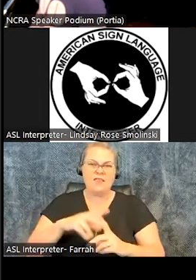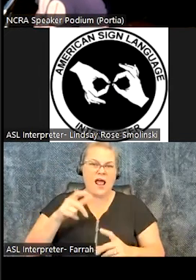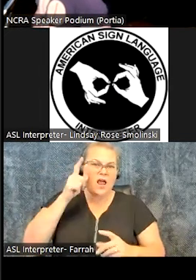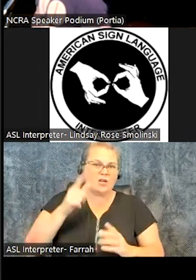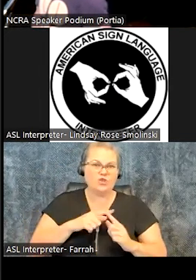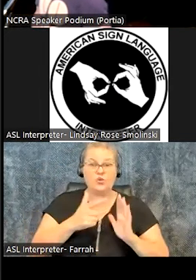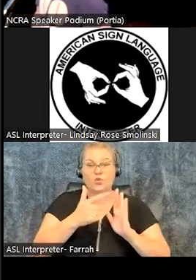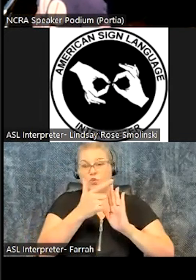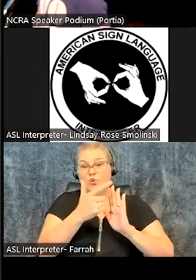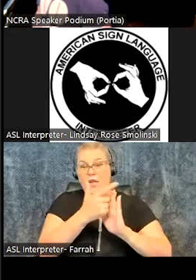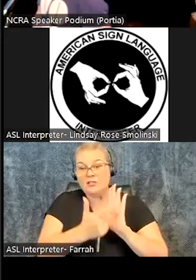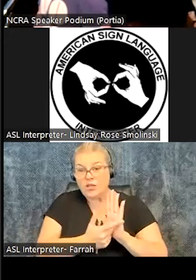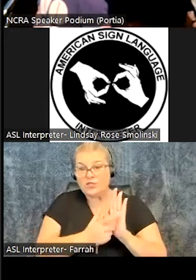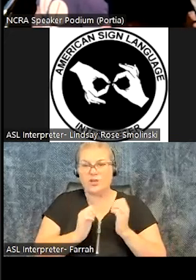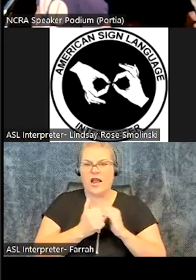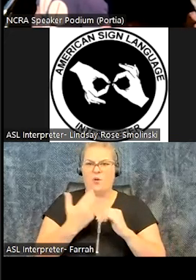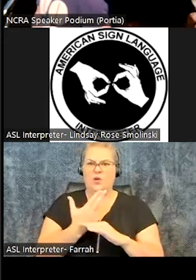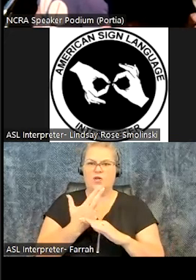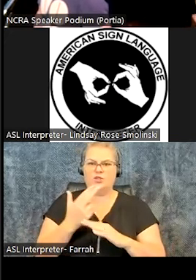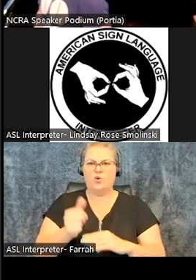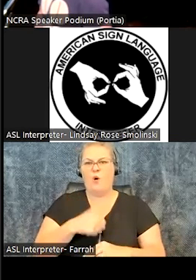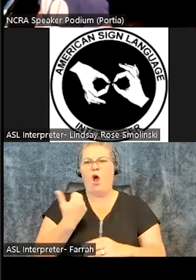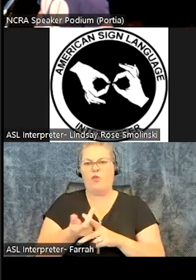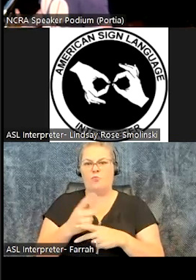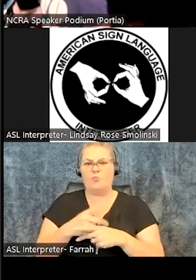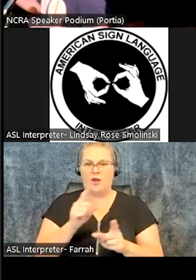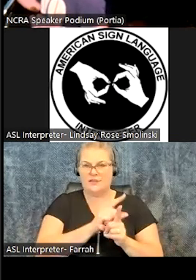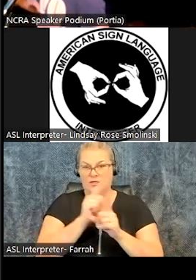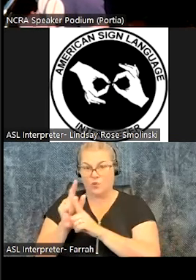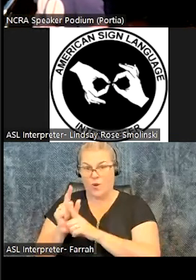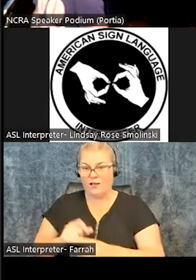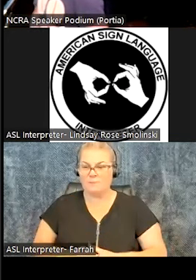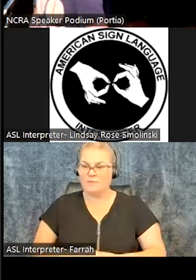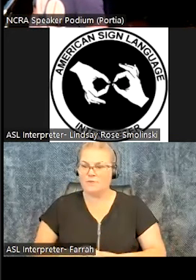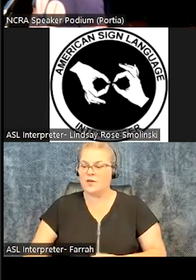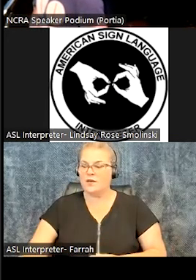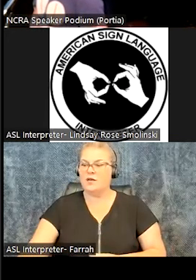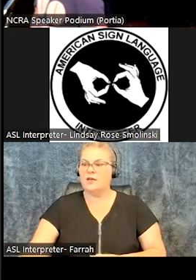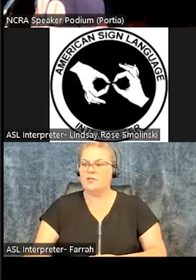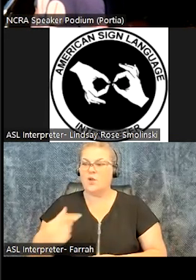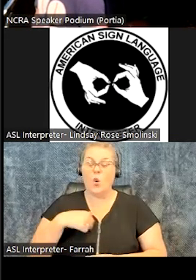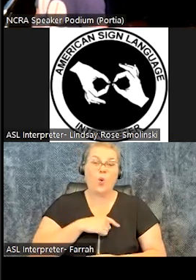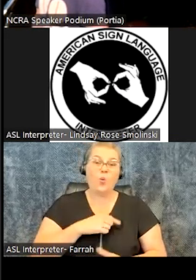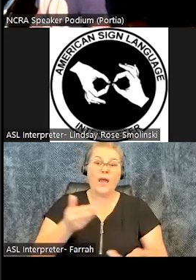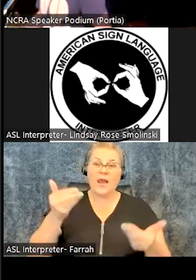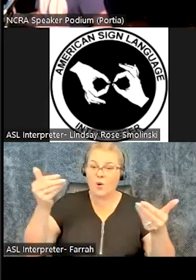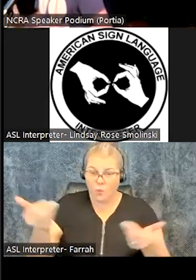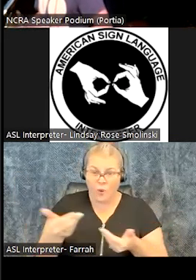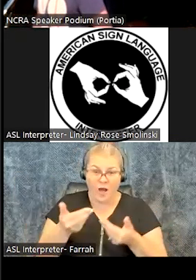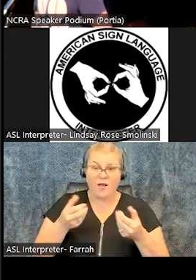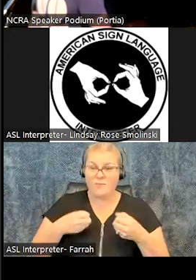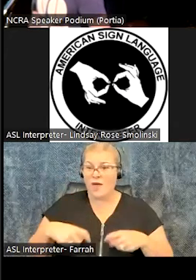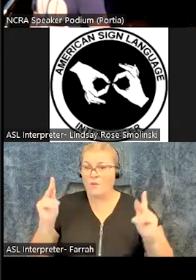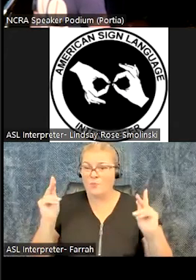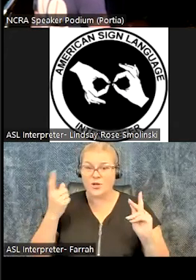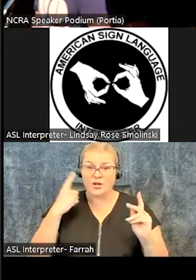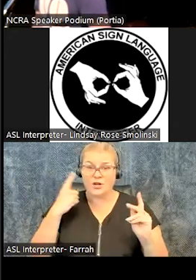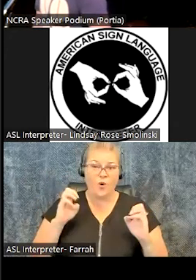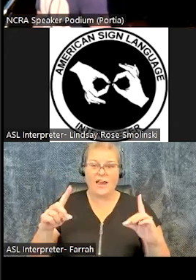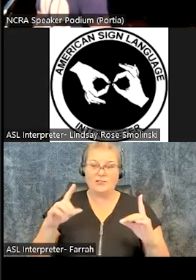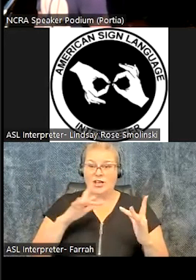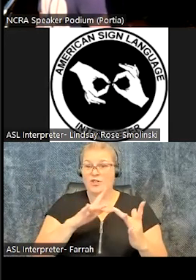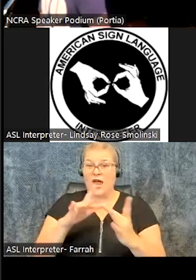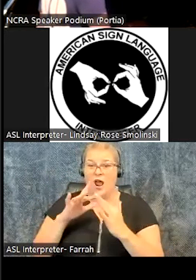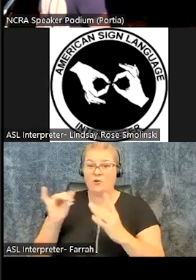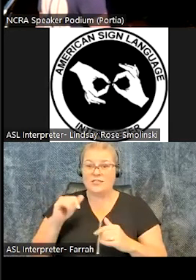to the way we consume other products as well. So, you know, we welcome the opportunity to do educational outreach like this, and